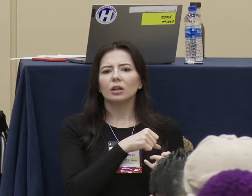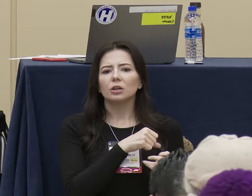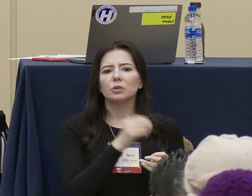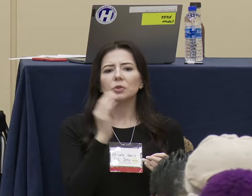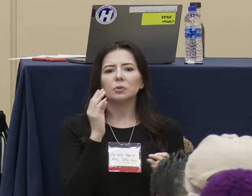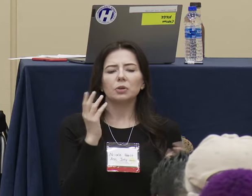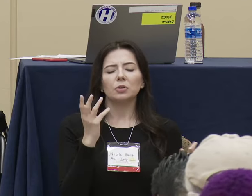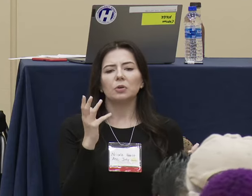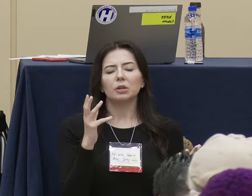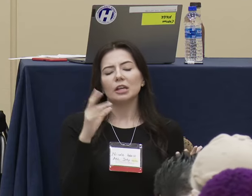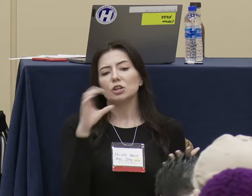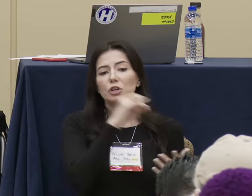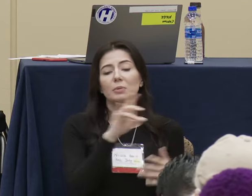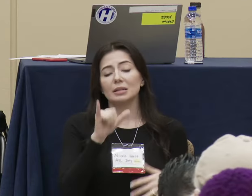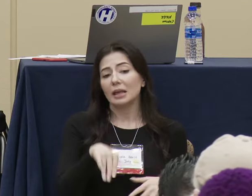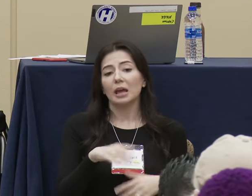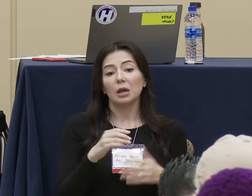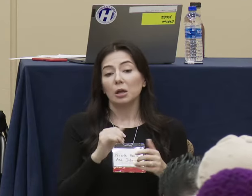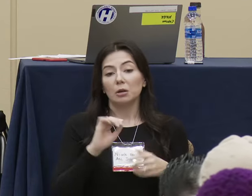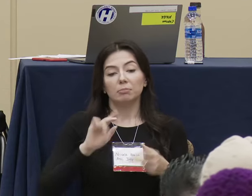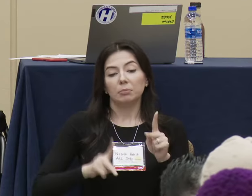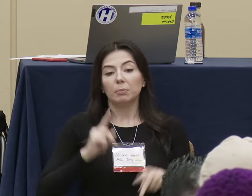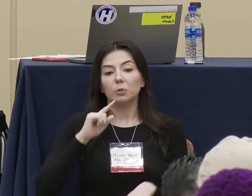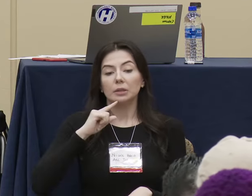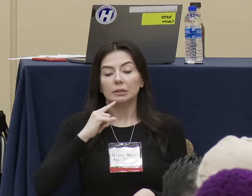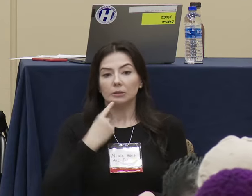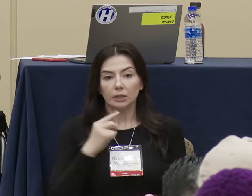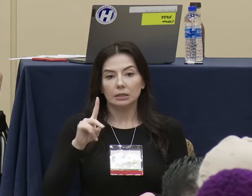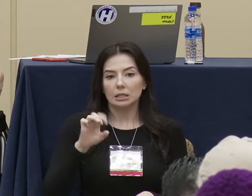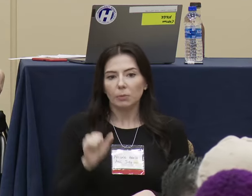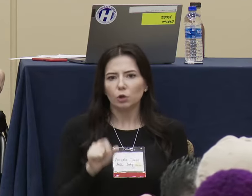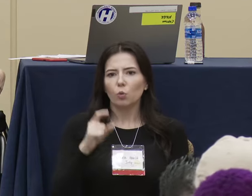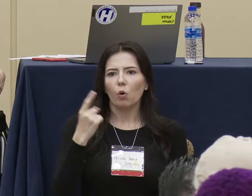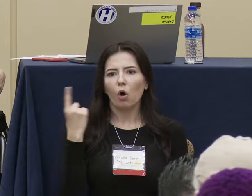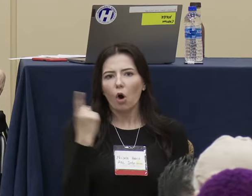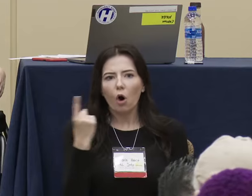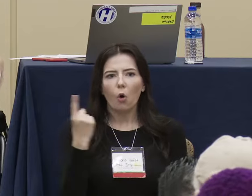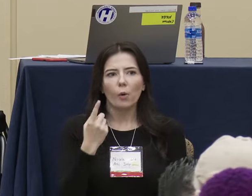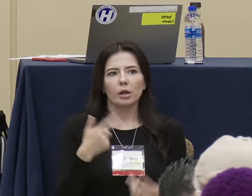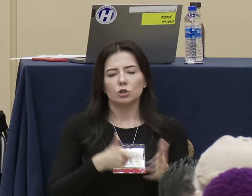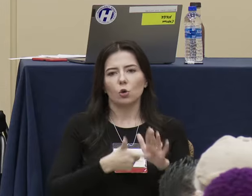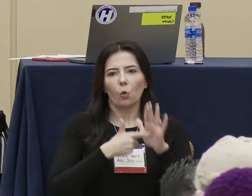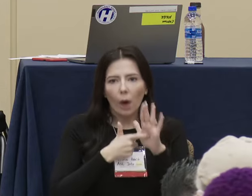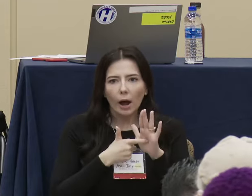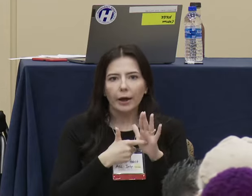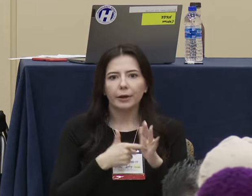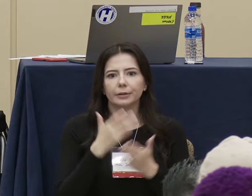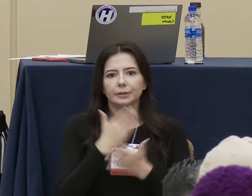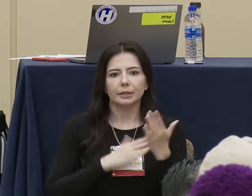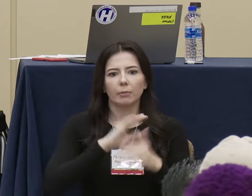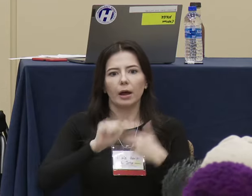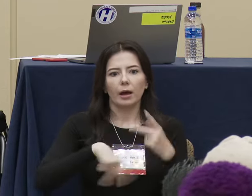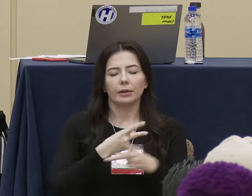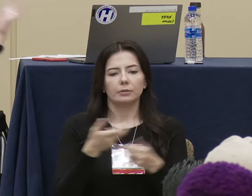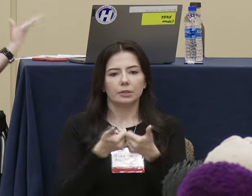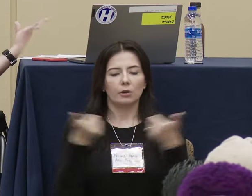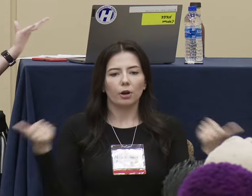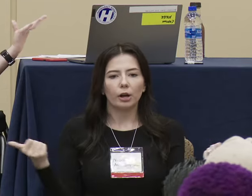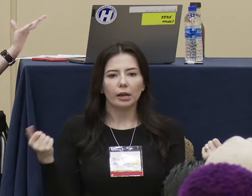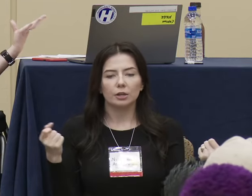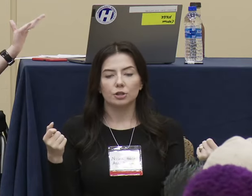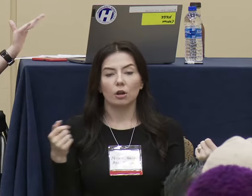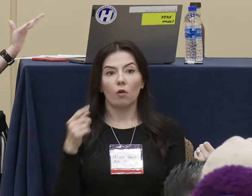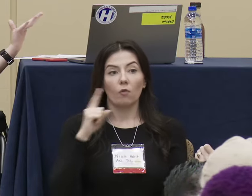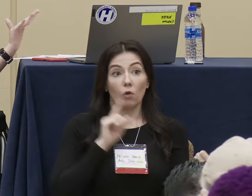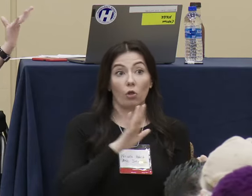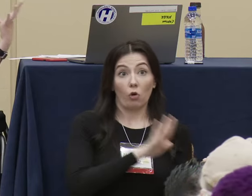it on the outside, and therefore will always require some sort of segregation and restraint, either for their own good or for the